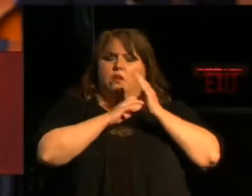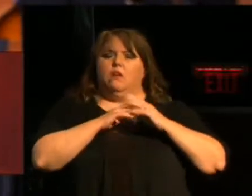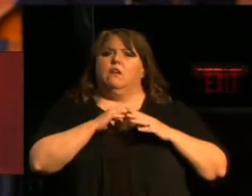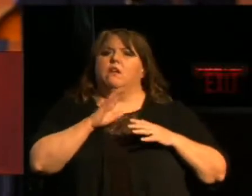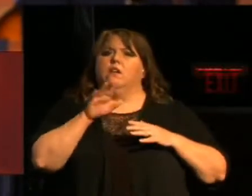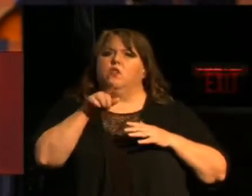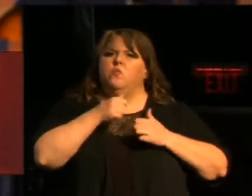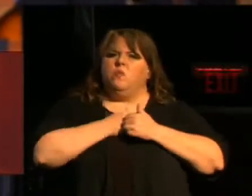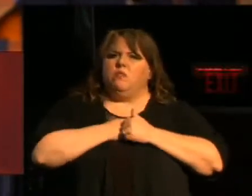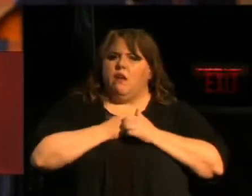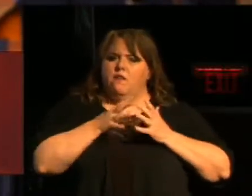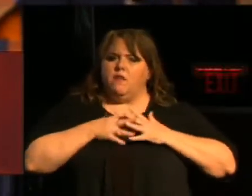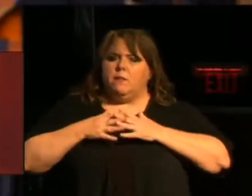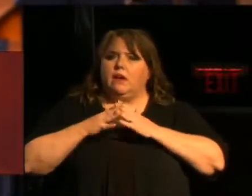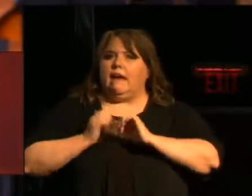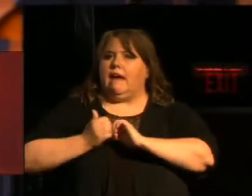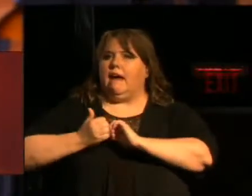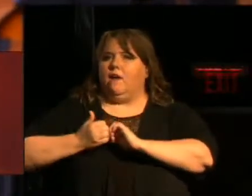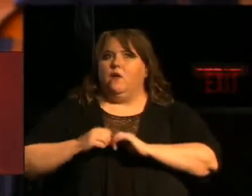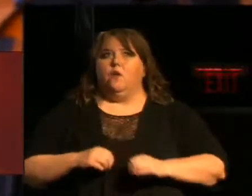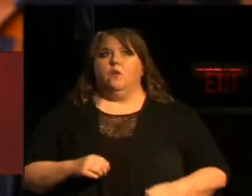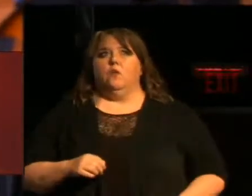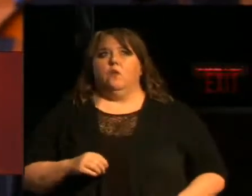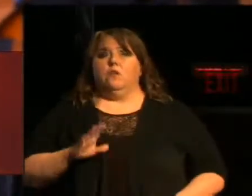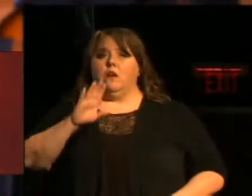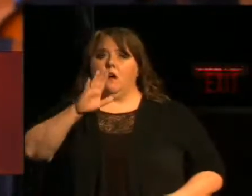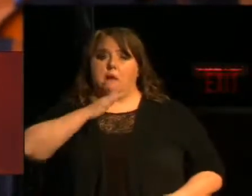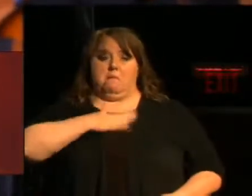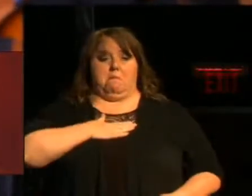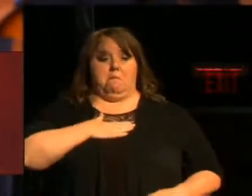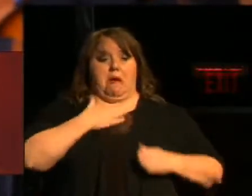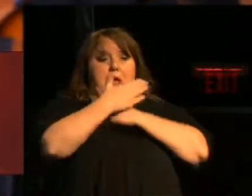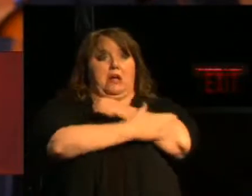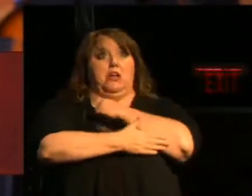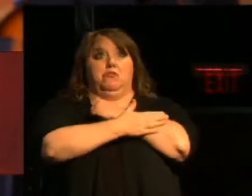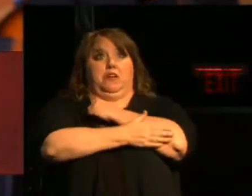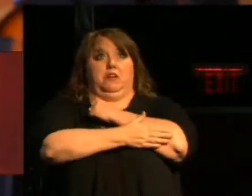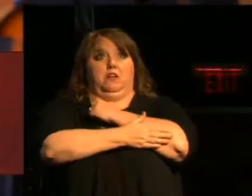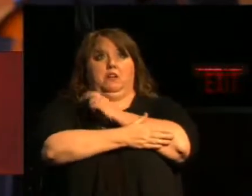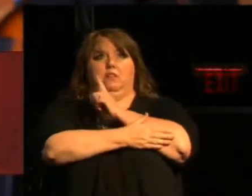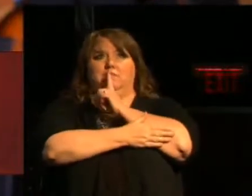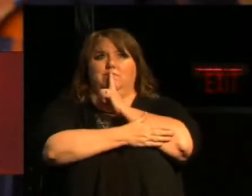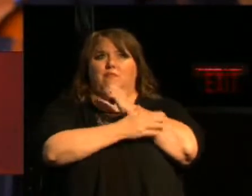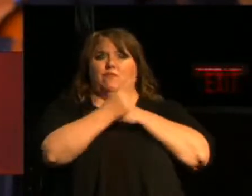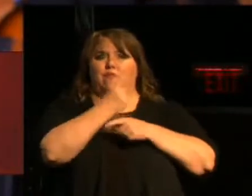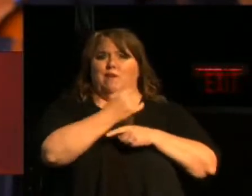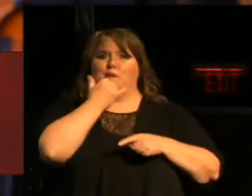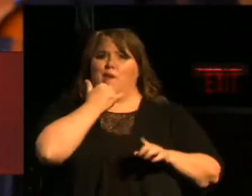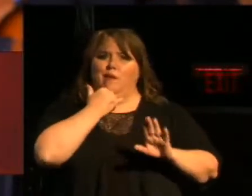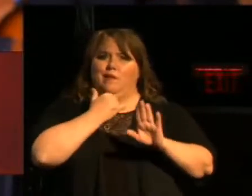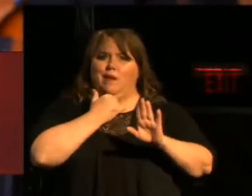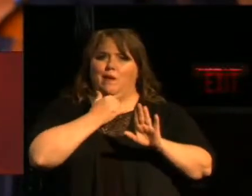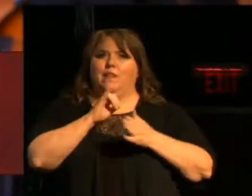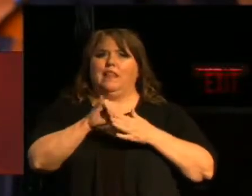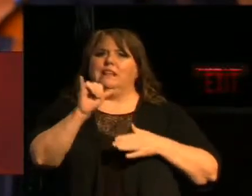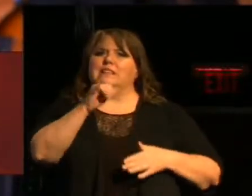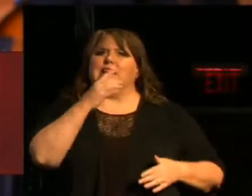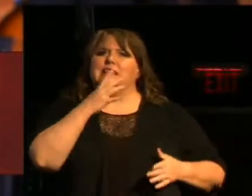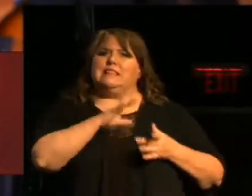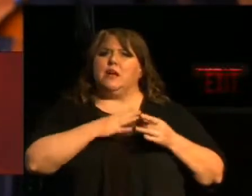America, God shed His grace on thee